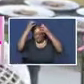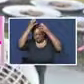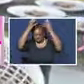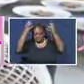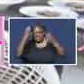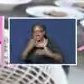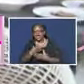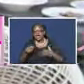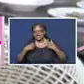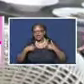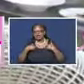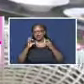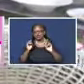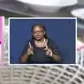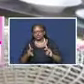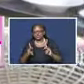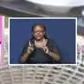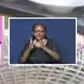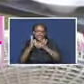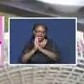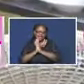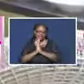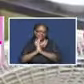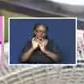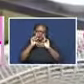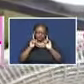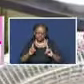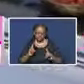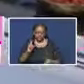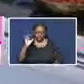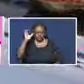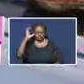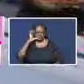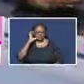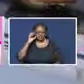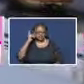also have the opportunity to ask questions. Crystal Darling, ZNS Network News.